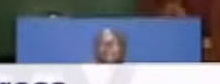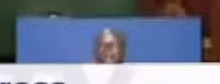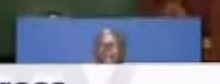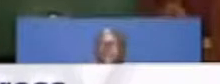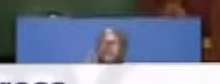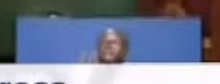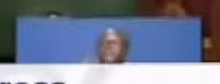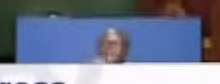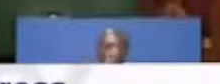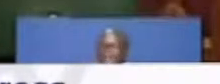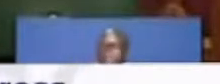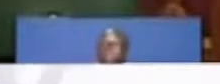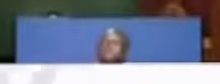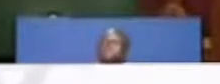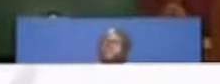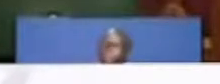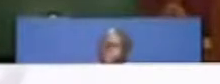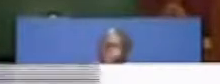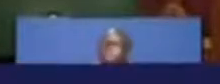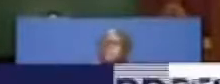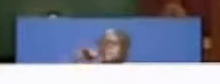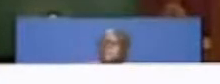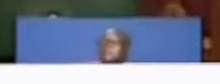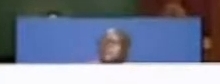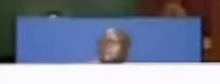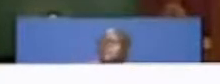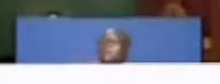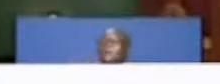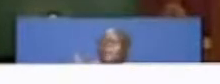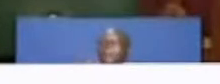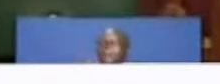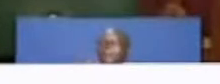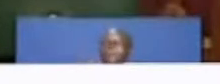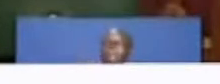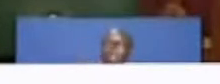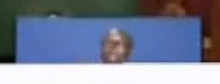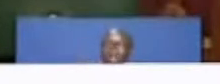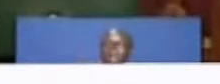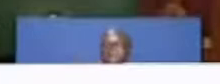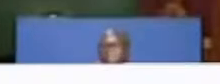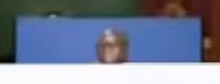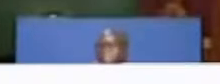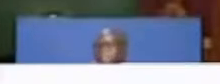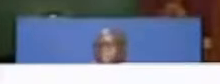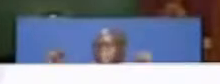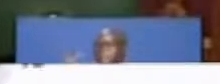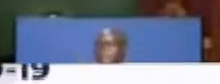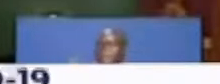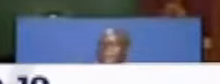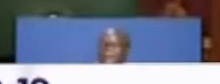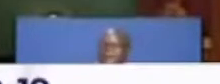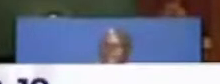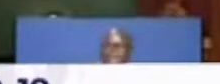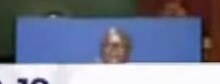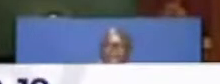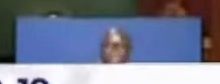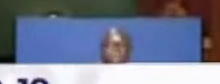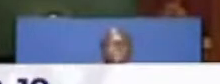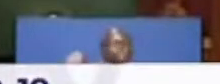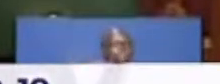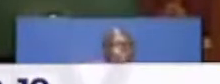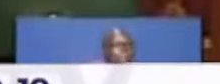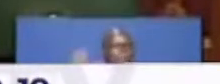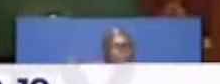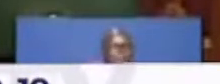the United States of America 160 years and Japan 110 years. However, we look not to